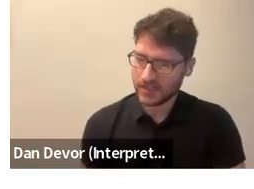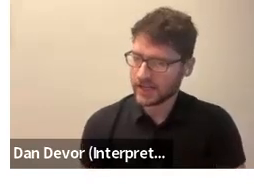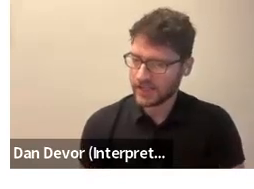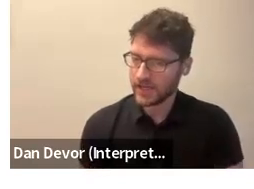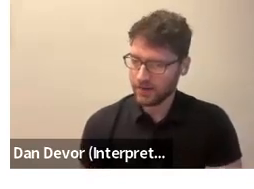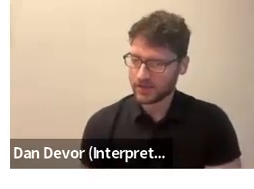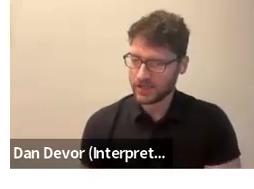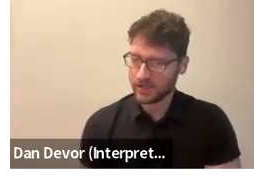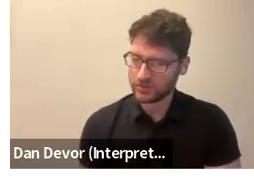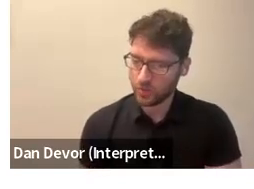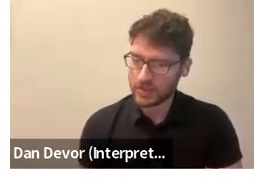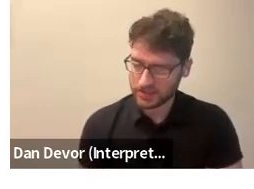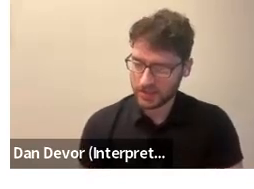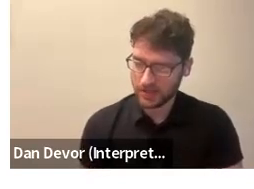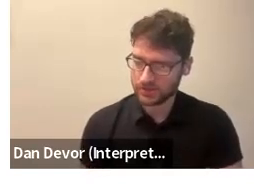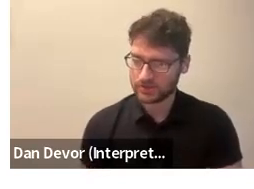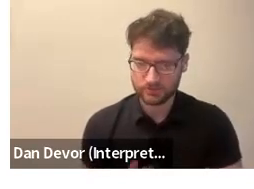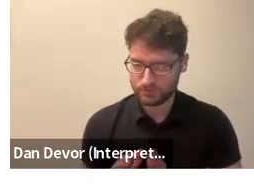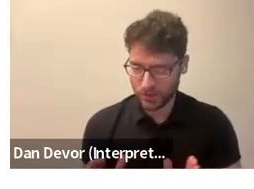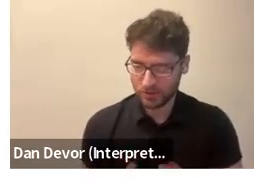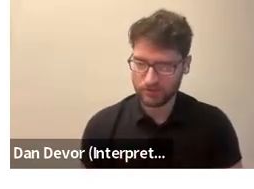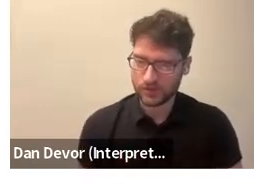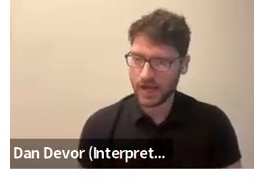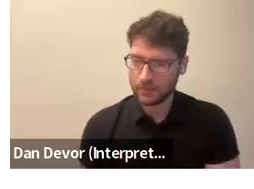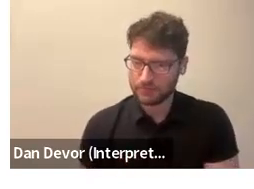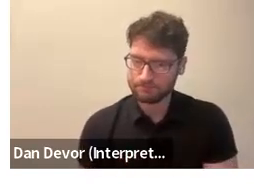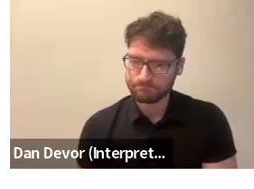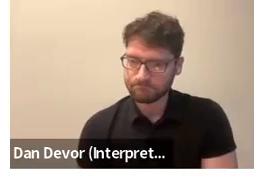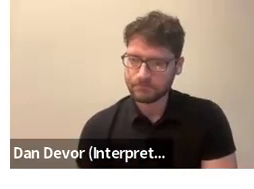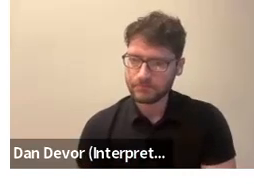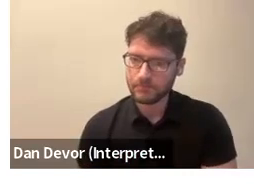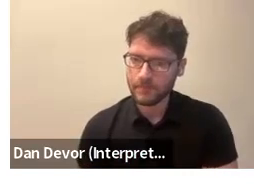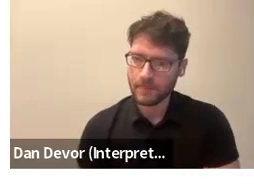and he decided that American Sign Language was a language, period, full stop.